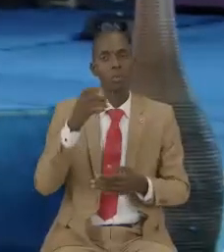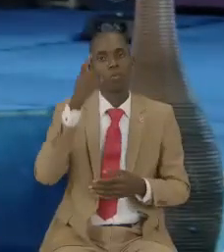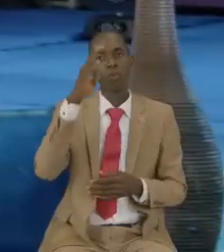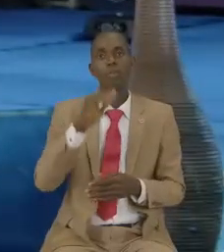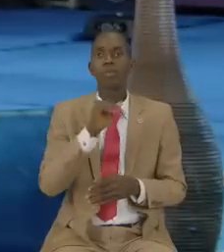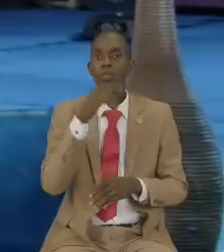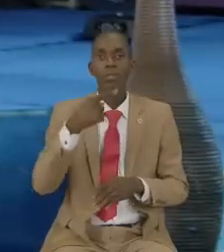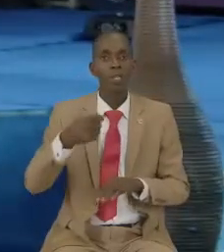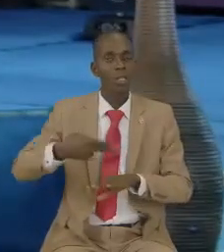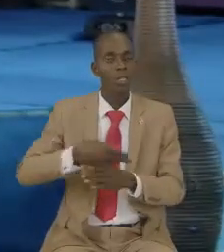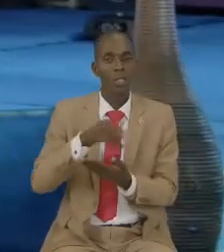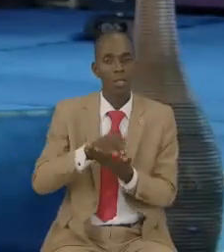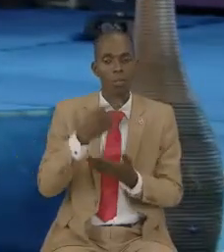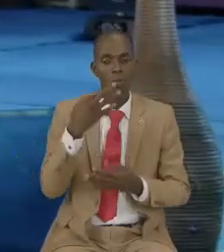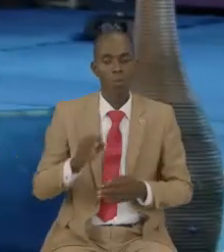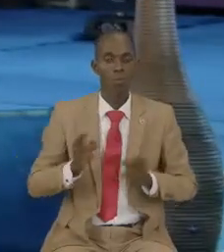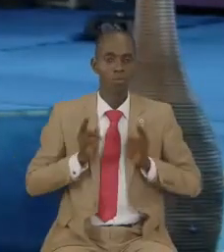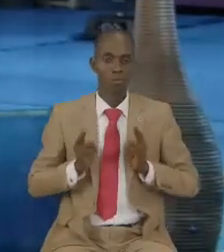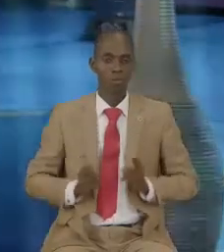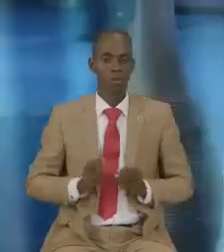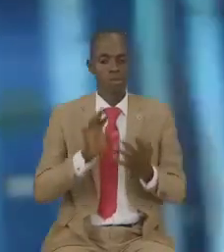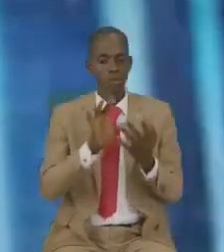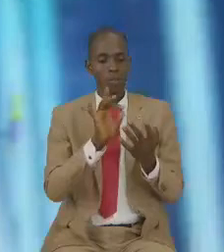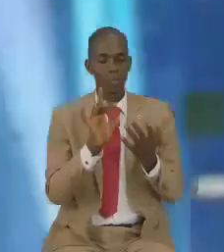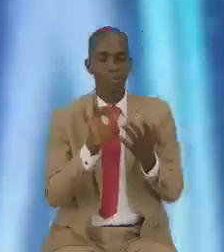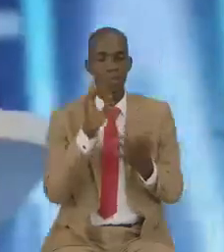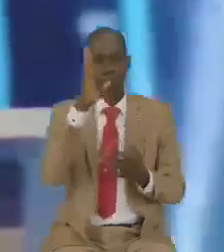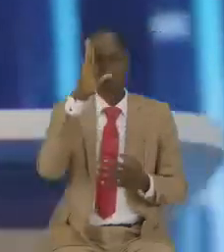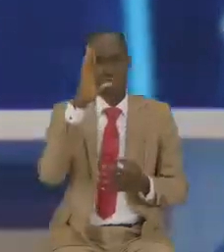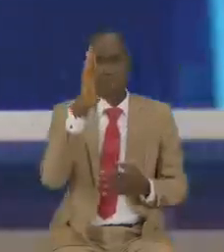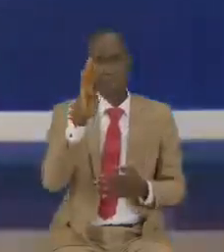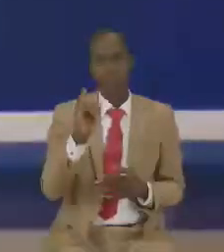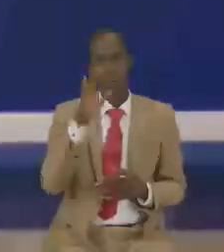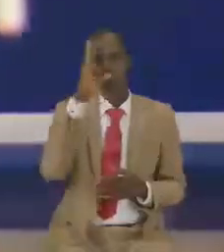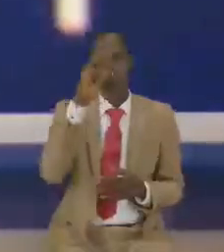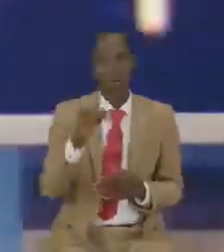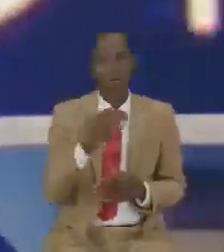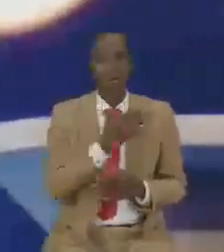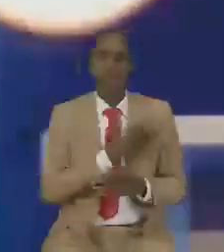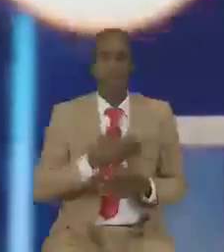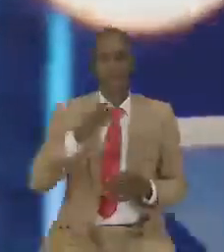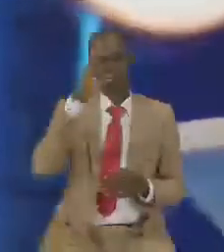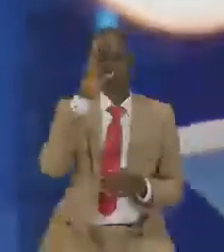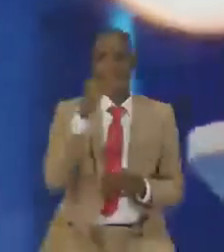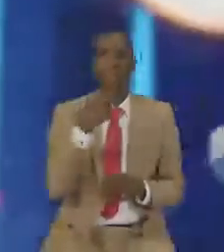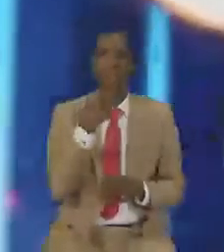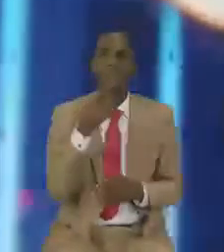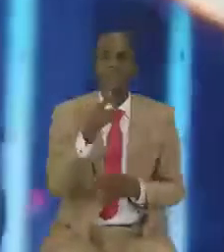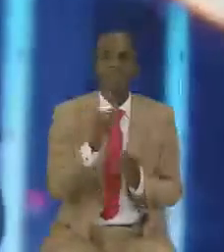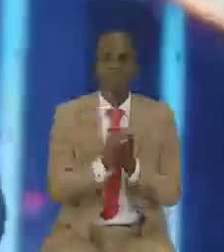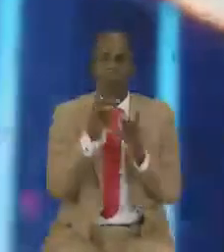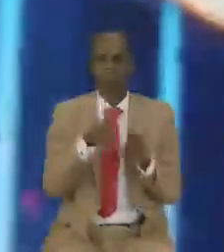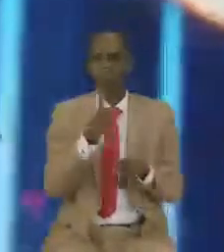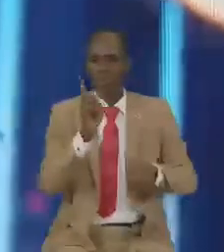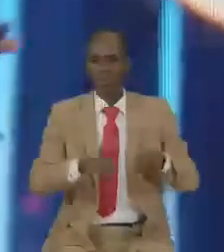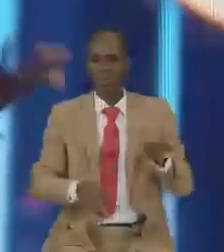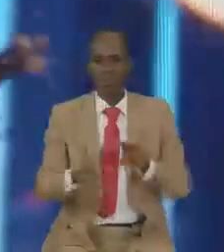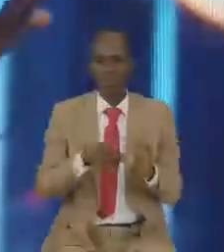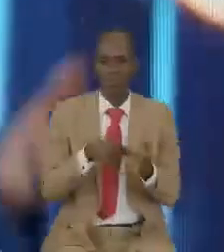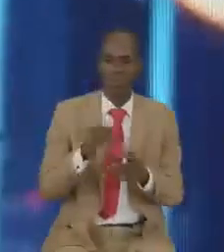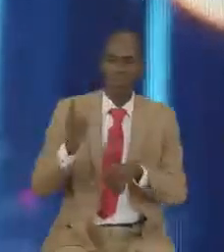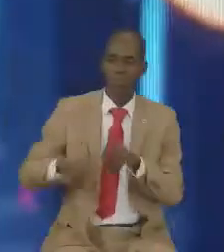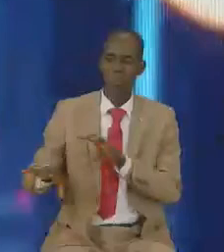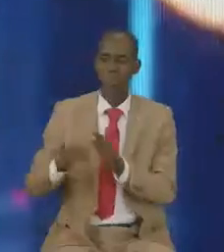of man, chosen by man, and the man telling him, you can't do this, you can't do